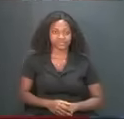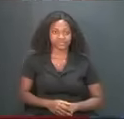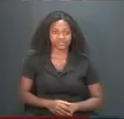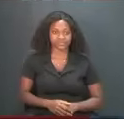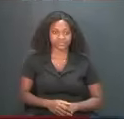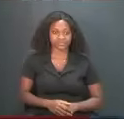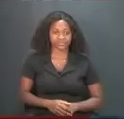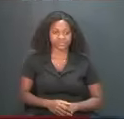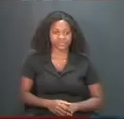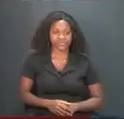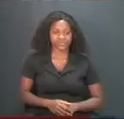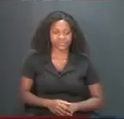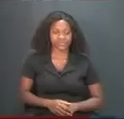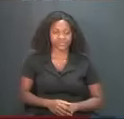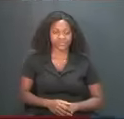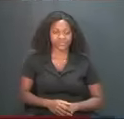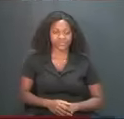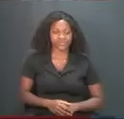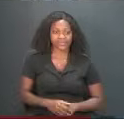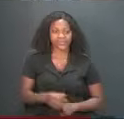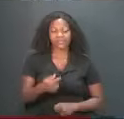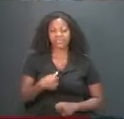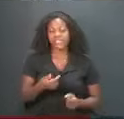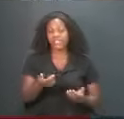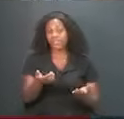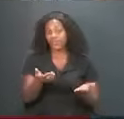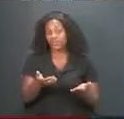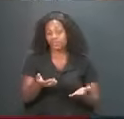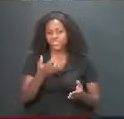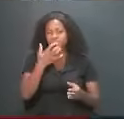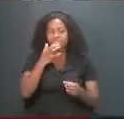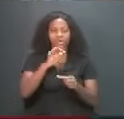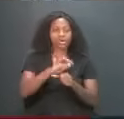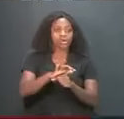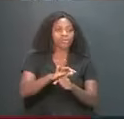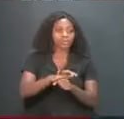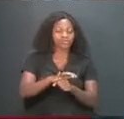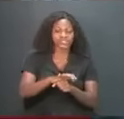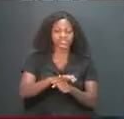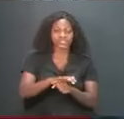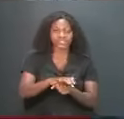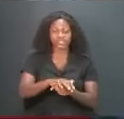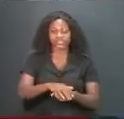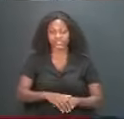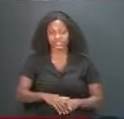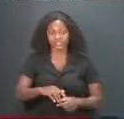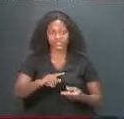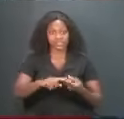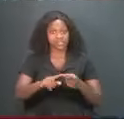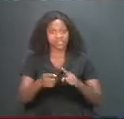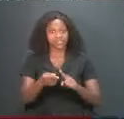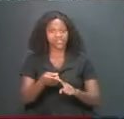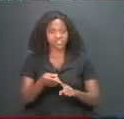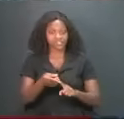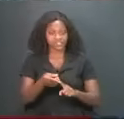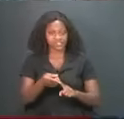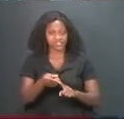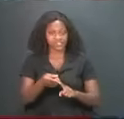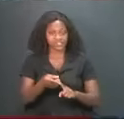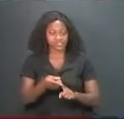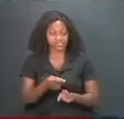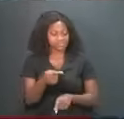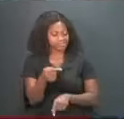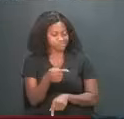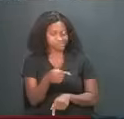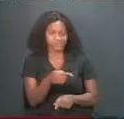I want to assure my friends on the other